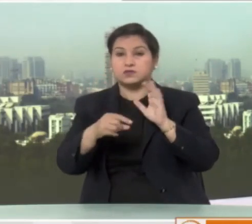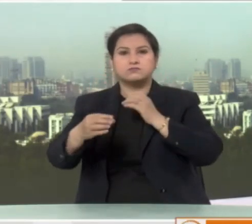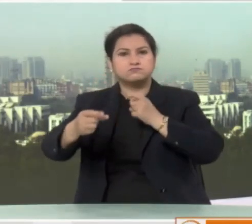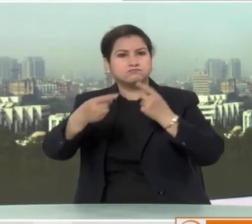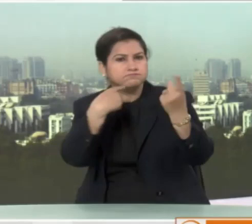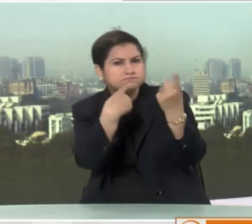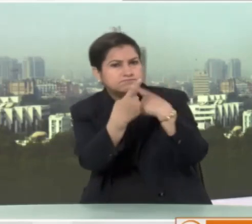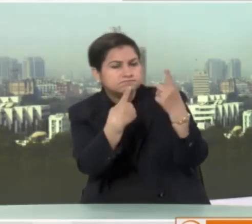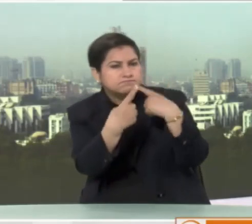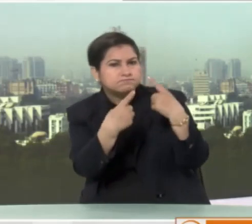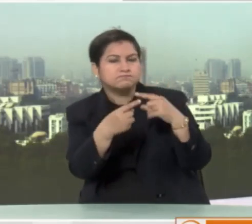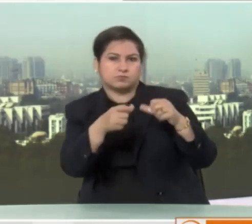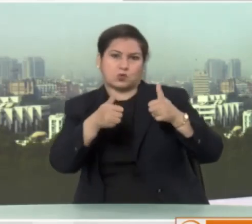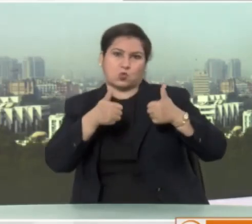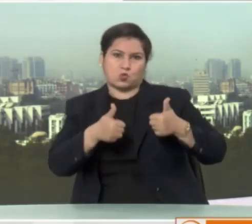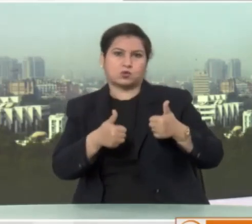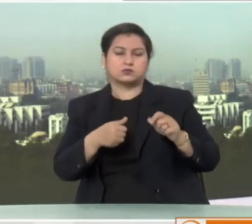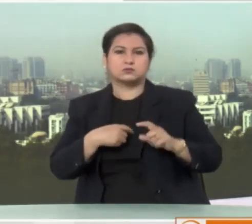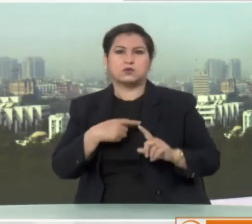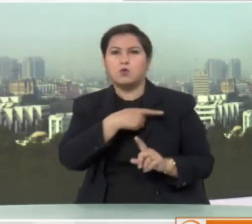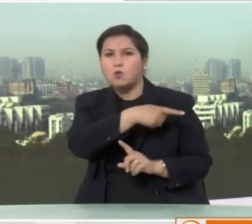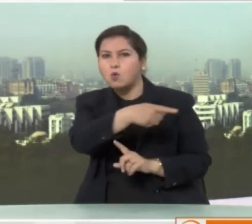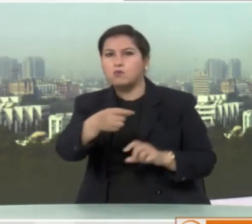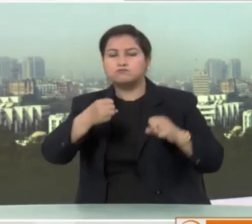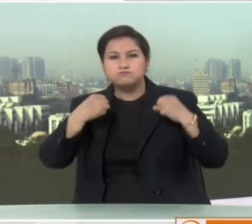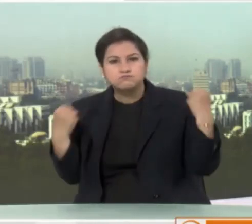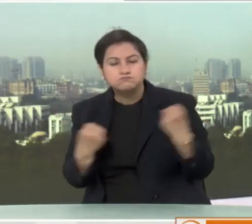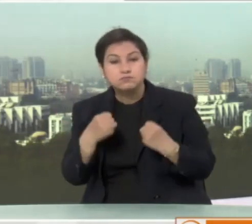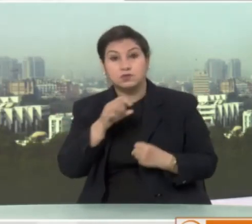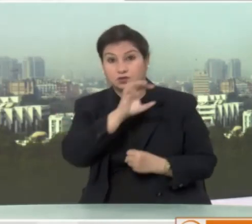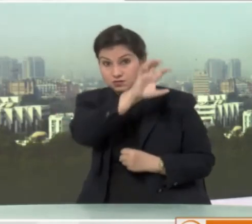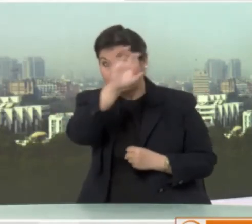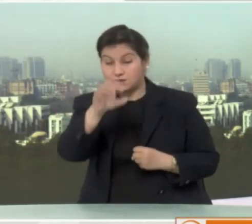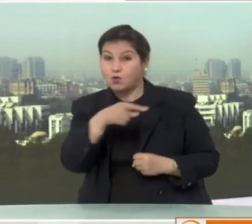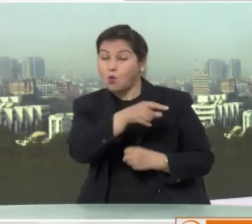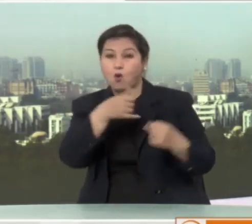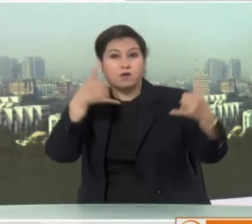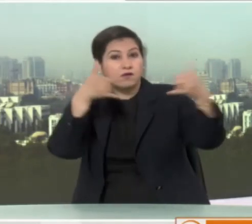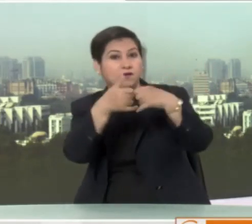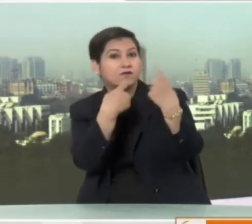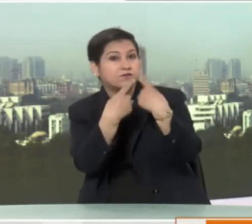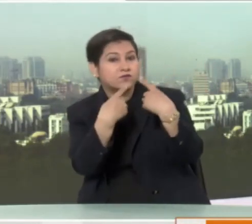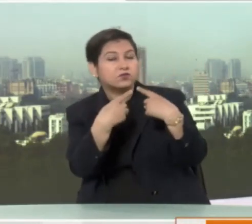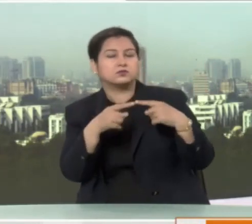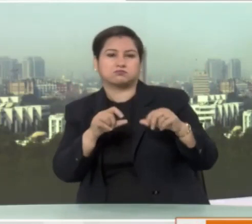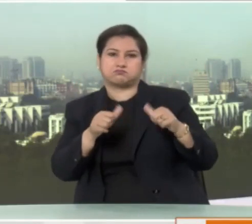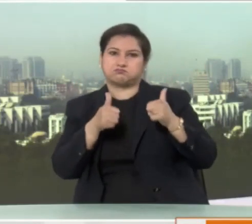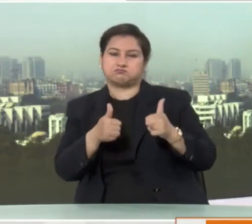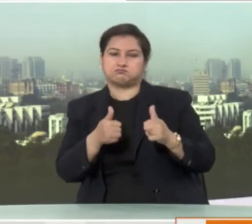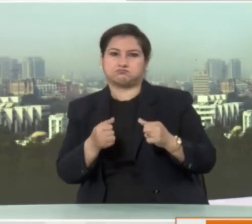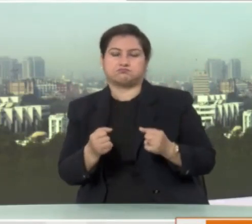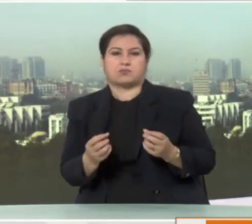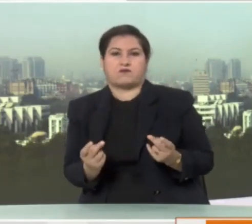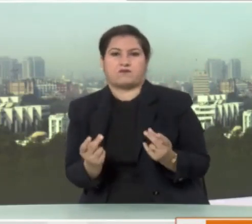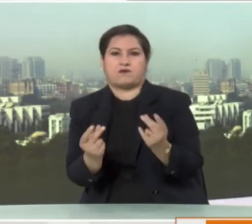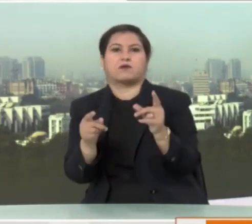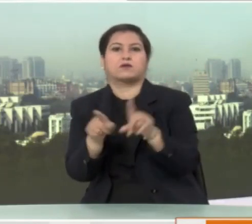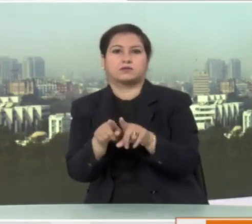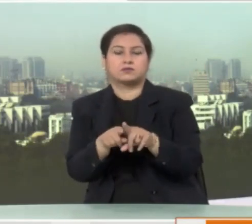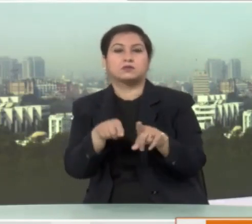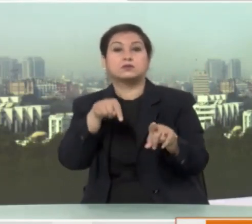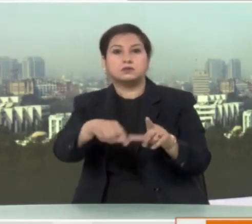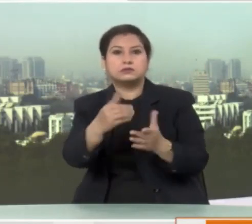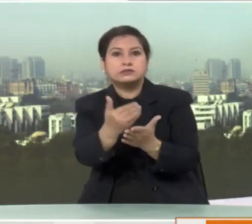was fruitful as every state expressed its desire to expedite early notification